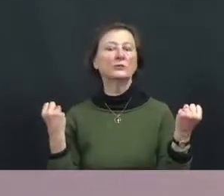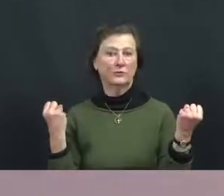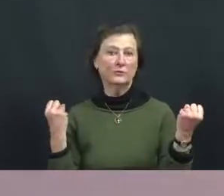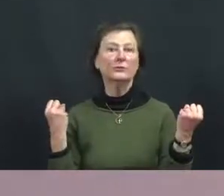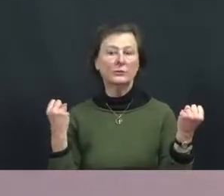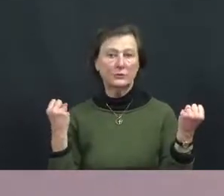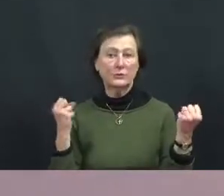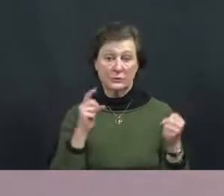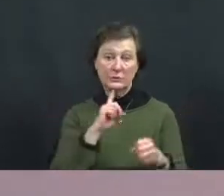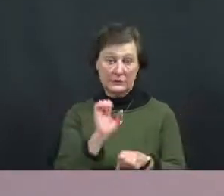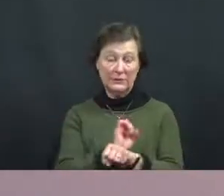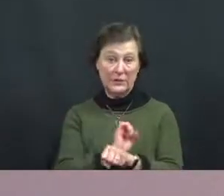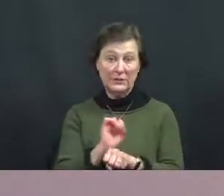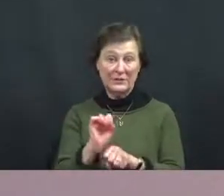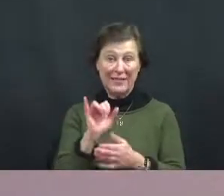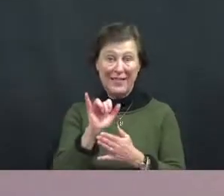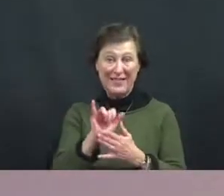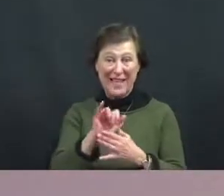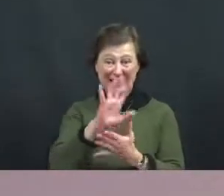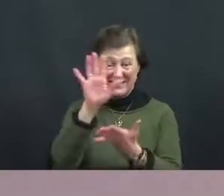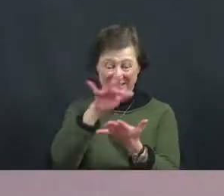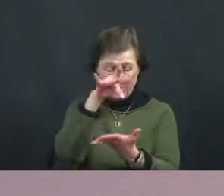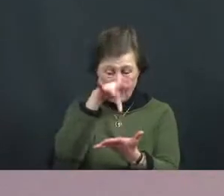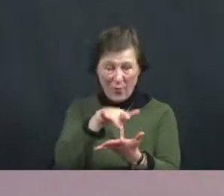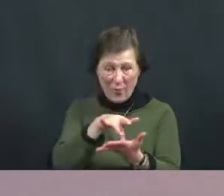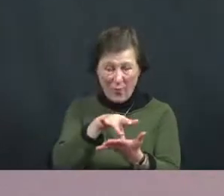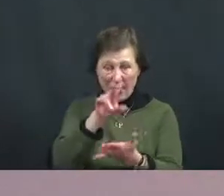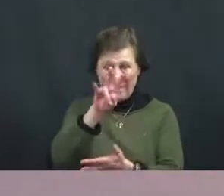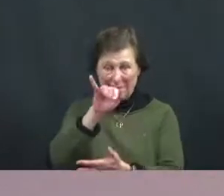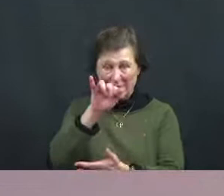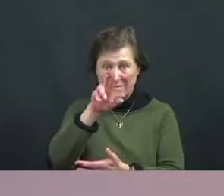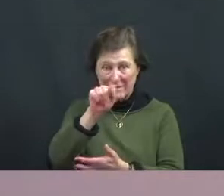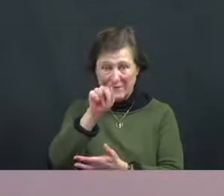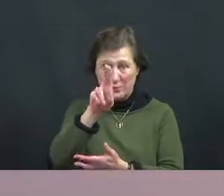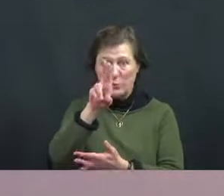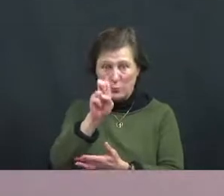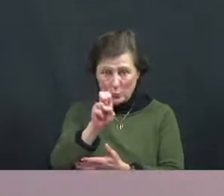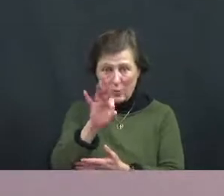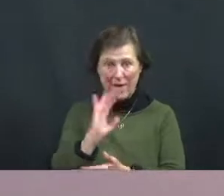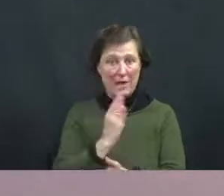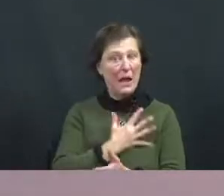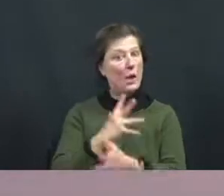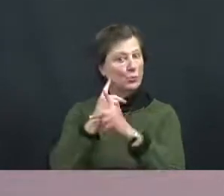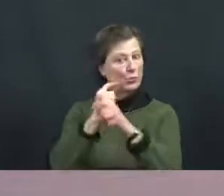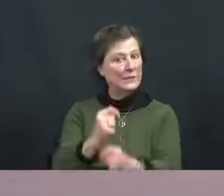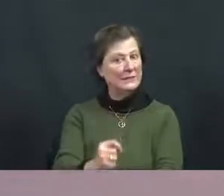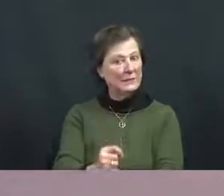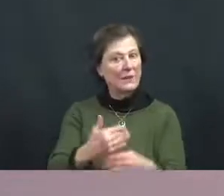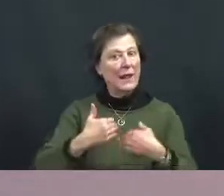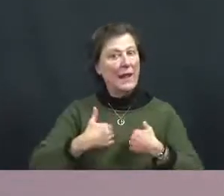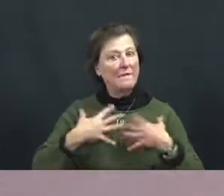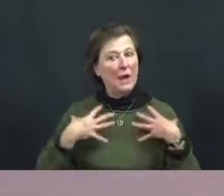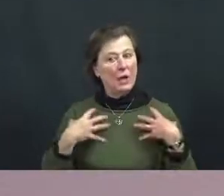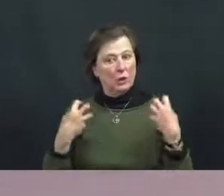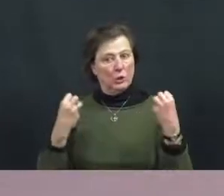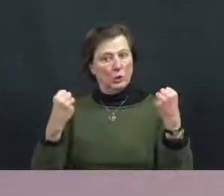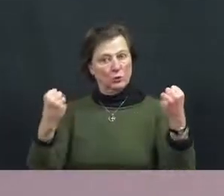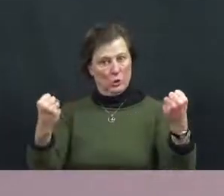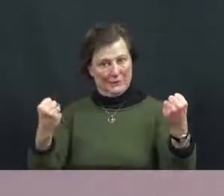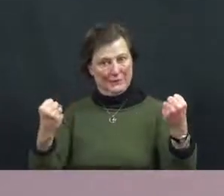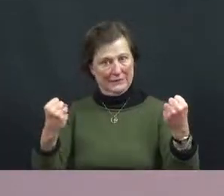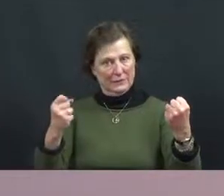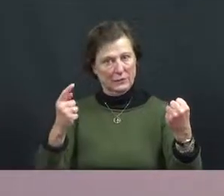fact, that's one of the core virtues of our tradition, having the courage